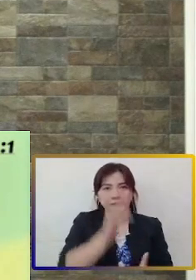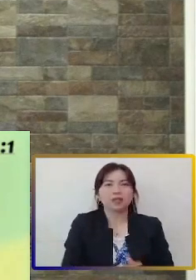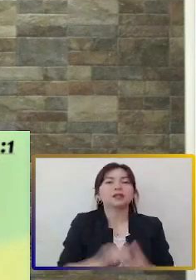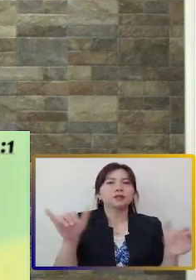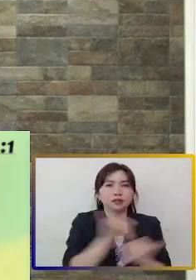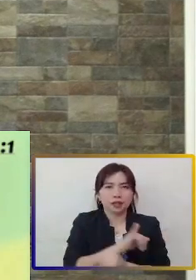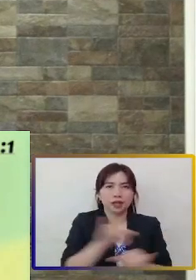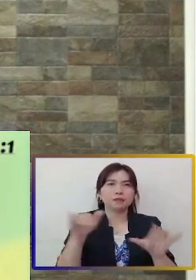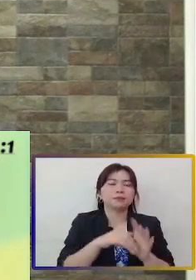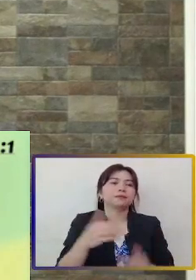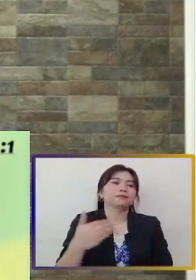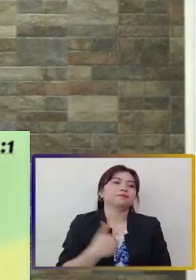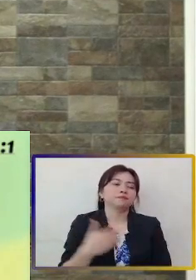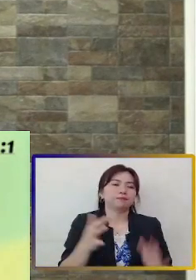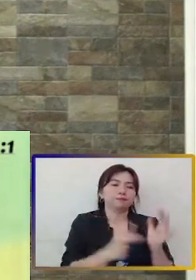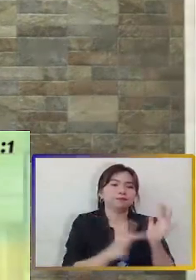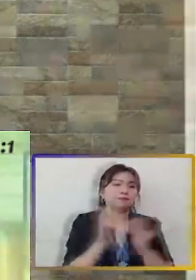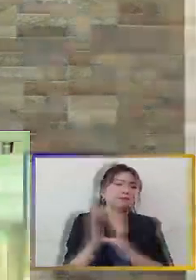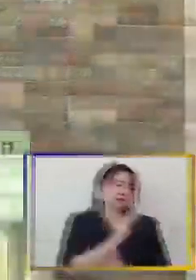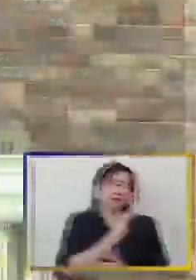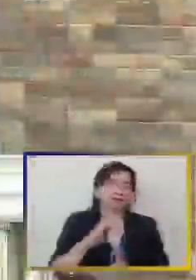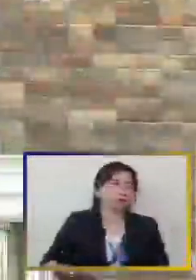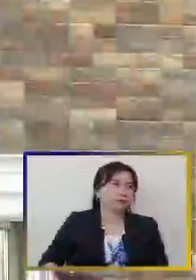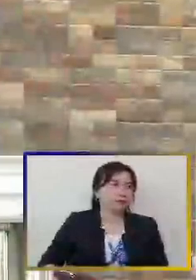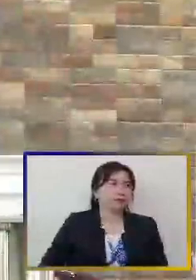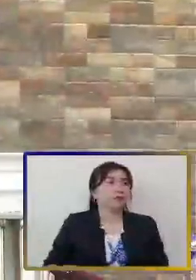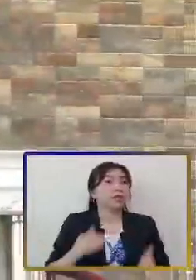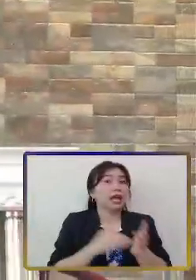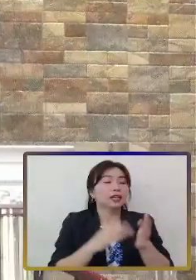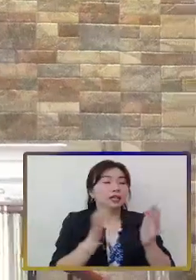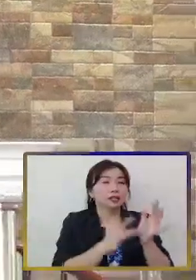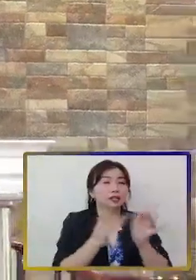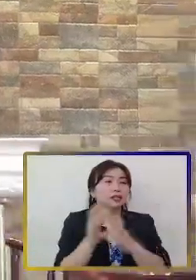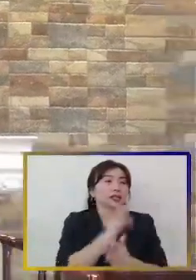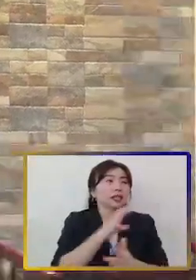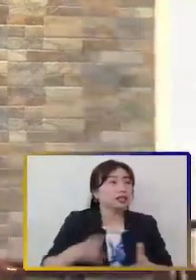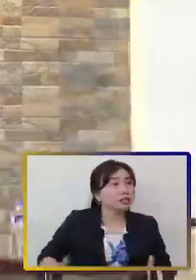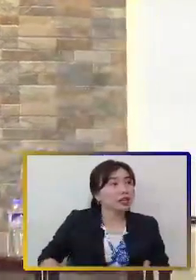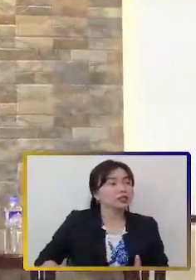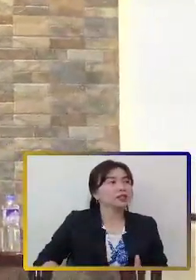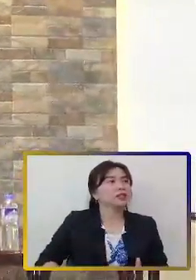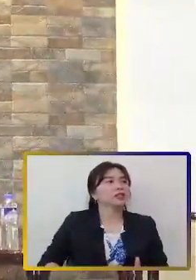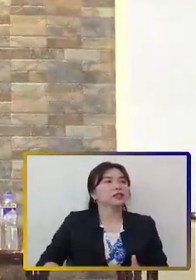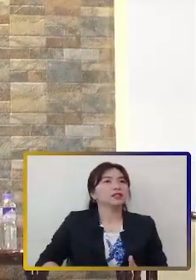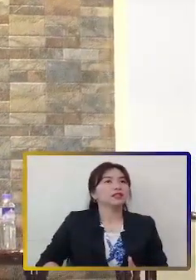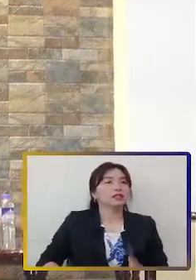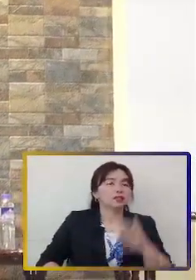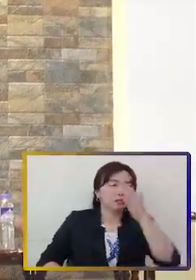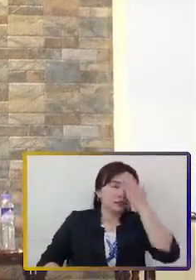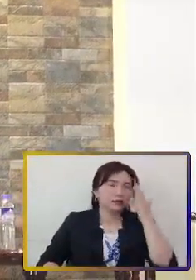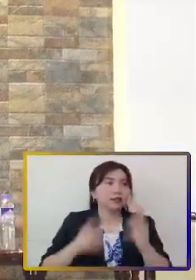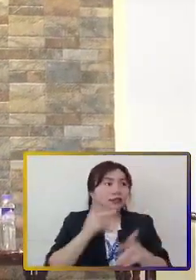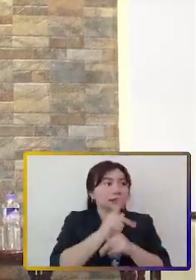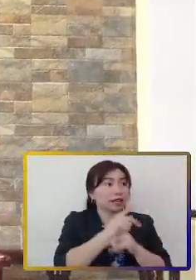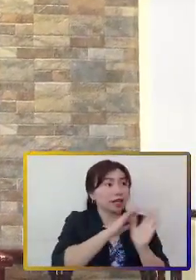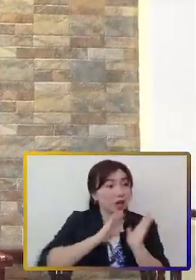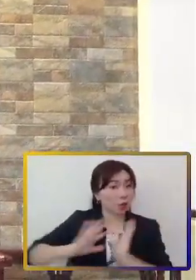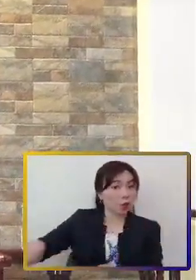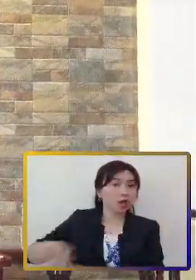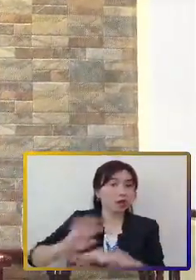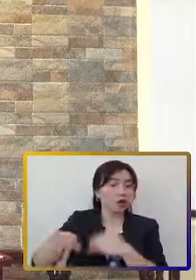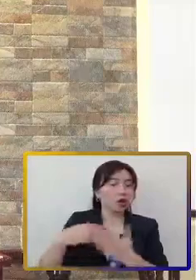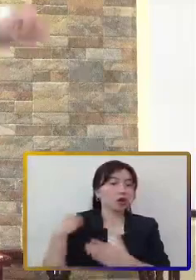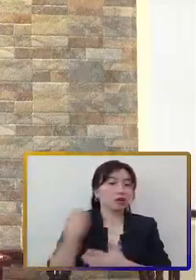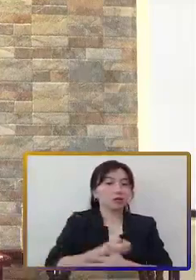me you see Jesus Christ himself will take away the troubles of our heart if we will just recognize